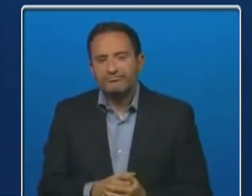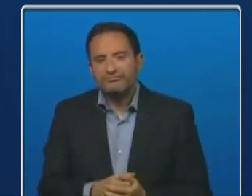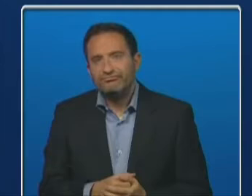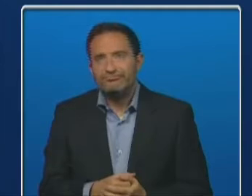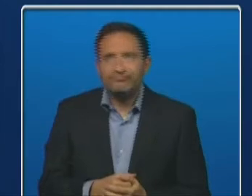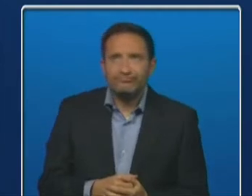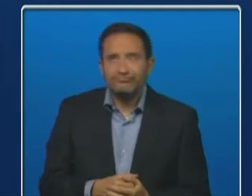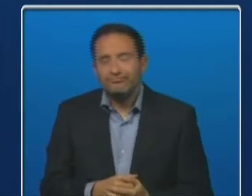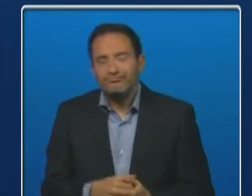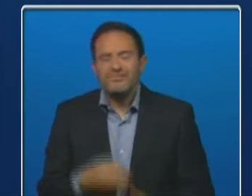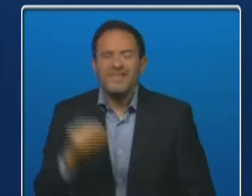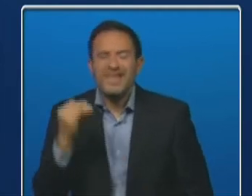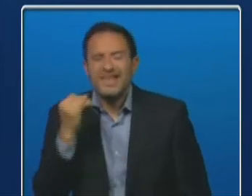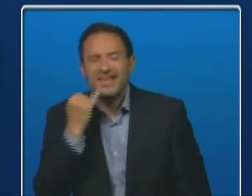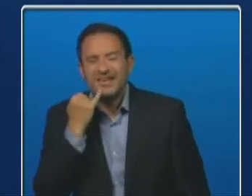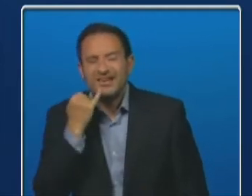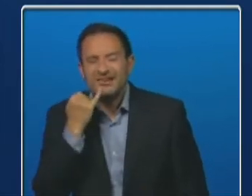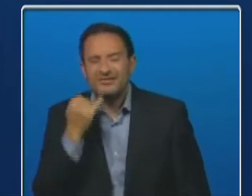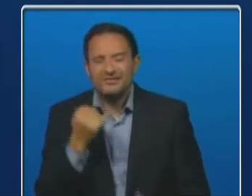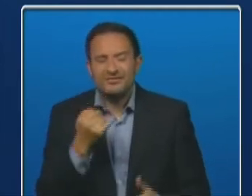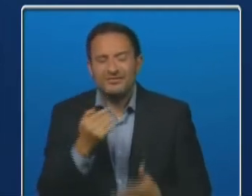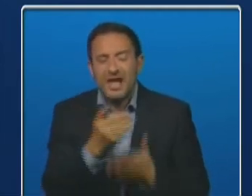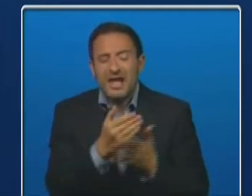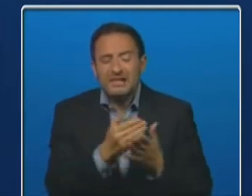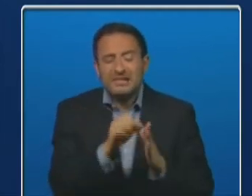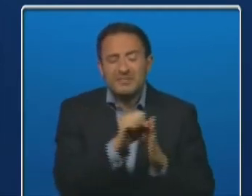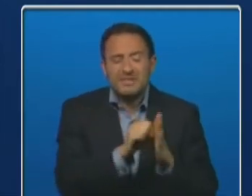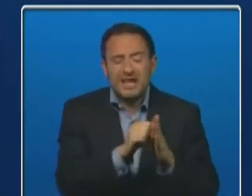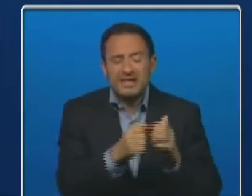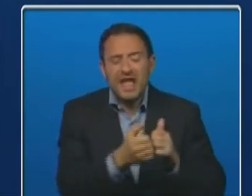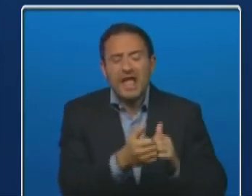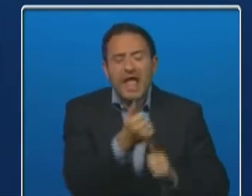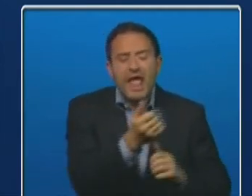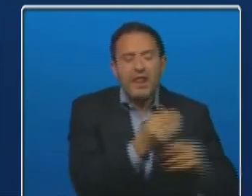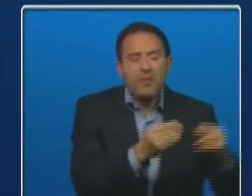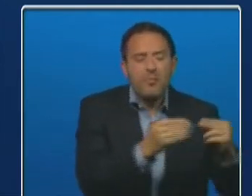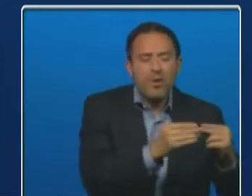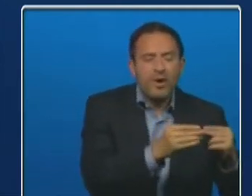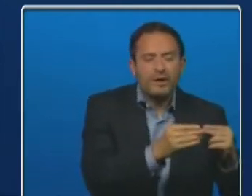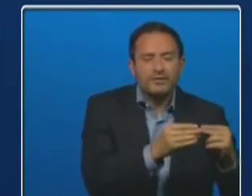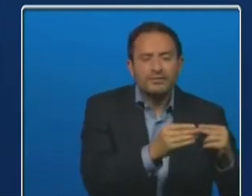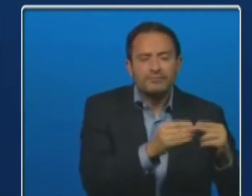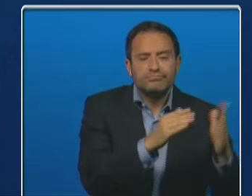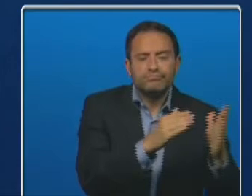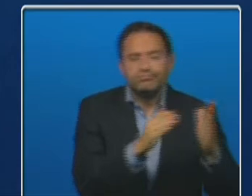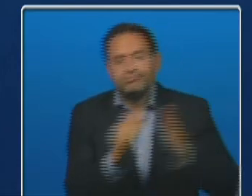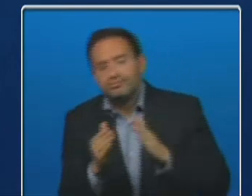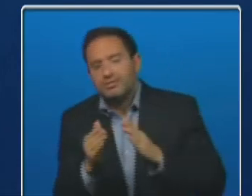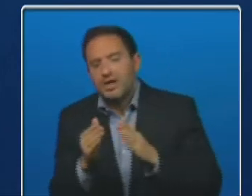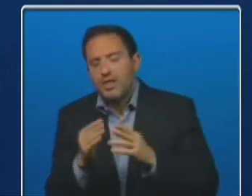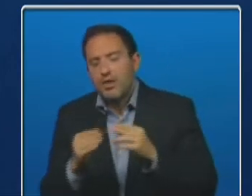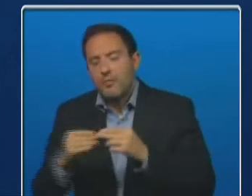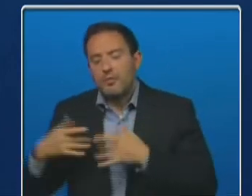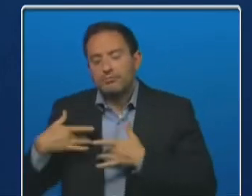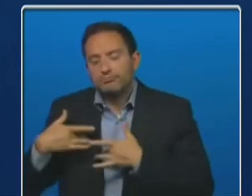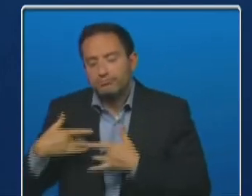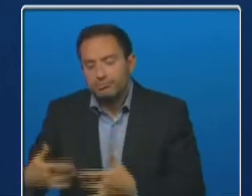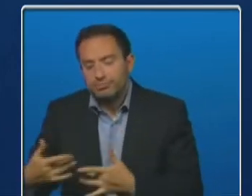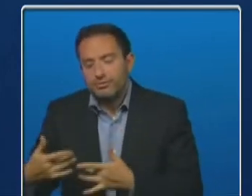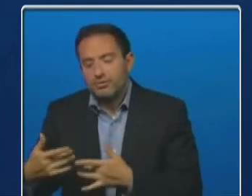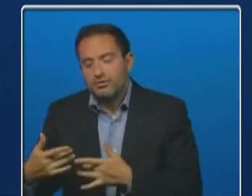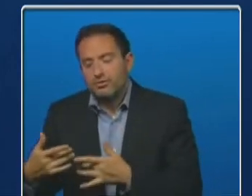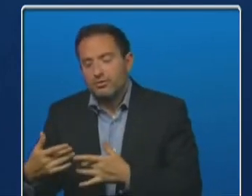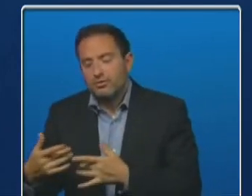if certain states gained a lot more than other states proportionally, then they would be more likely to gain seats.